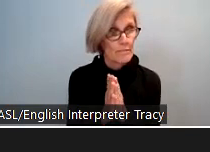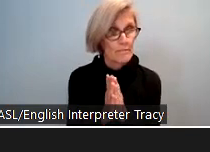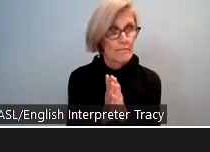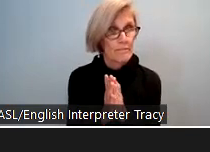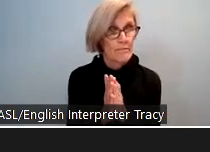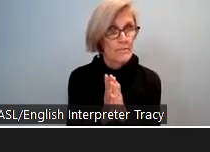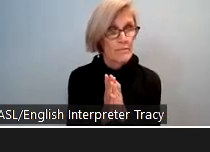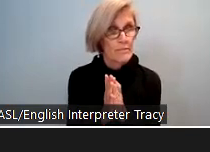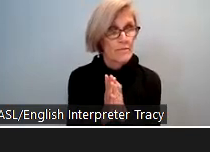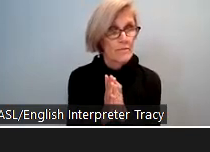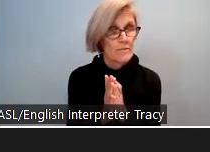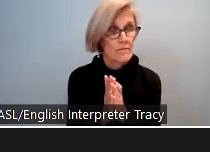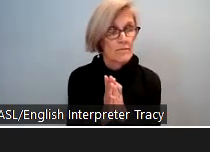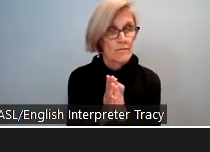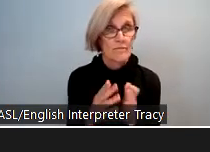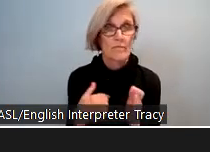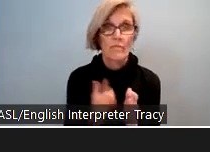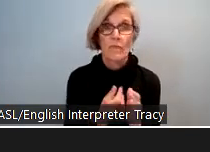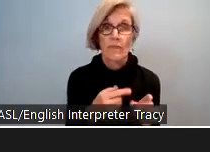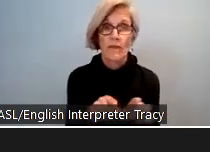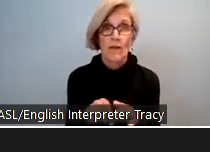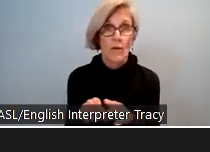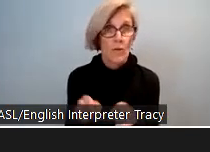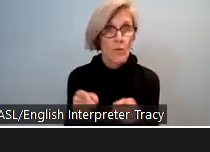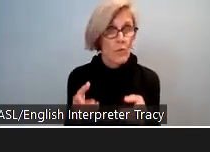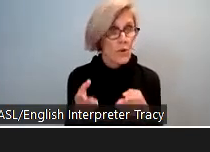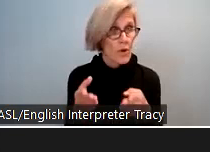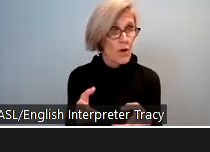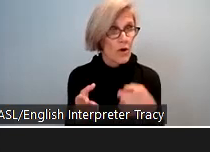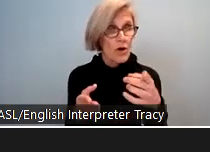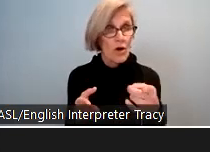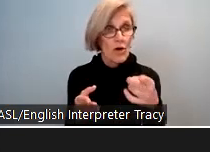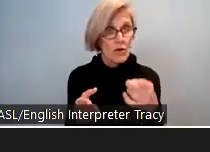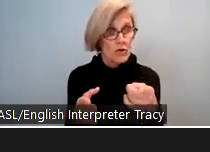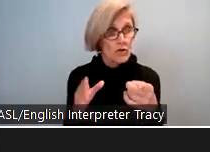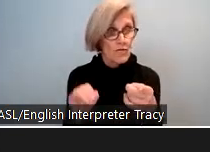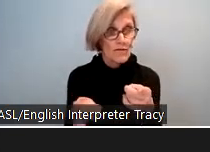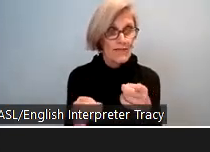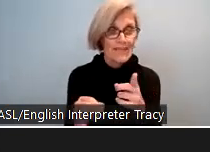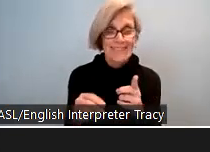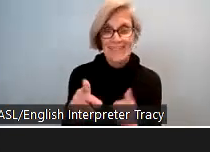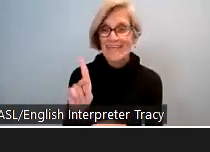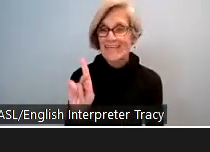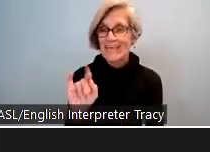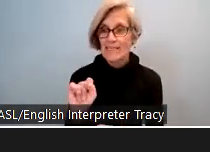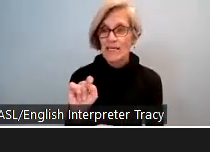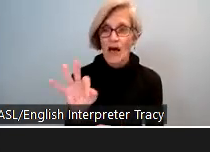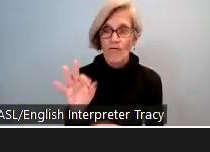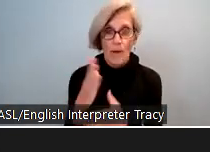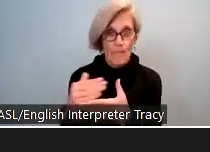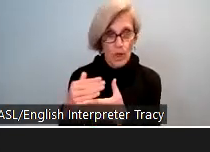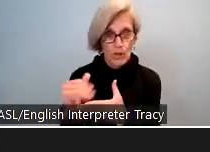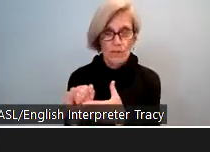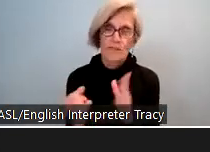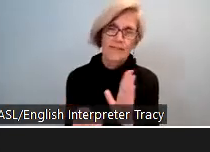We also offer the Kit of Parts, a temporary demonstration resource. So it's a lending library